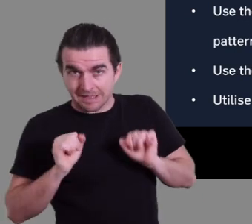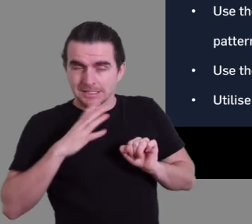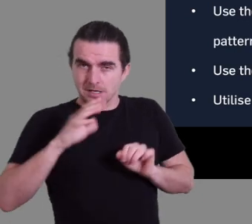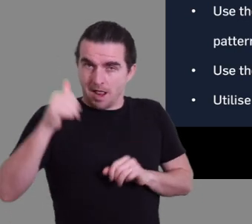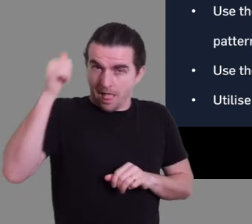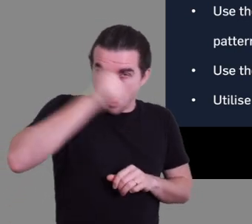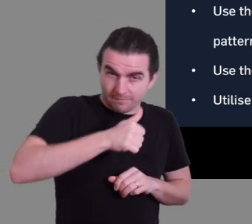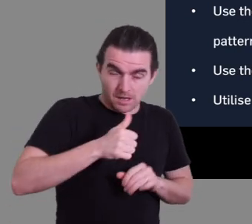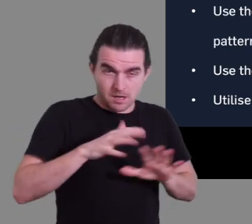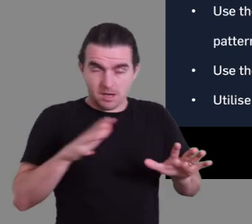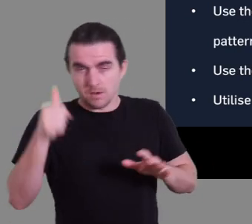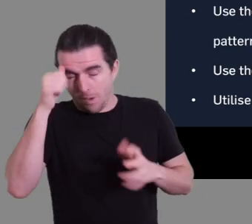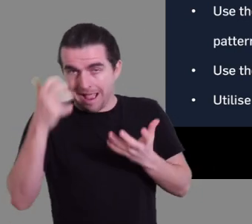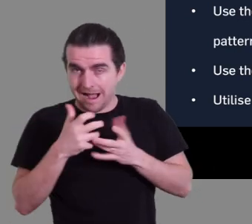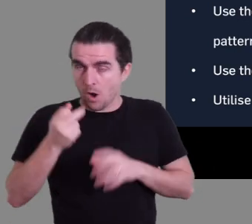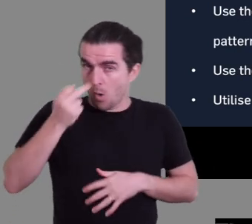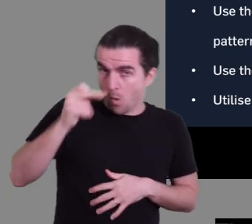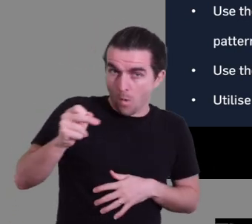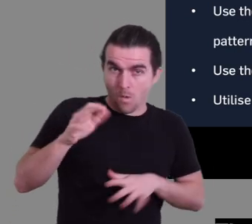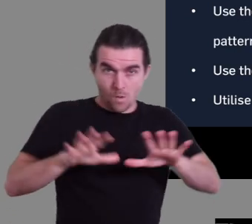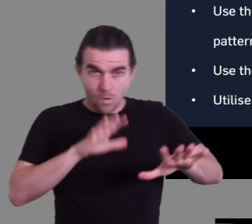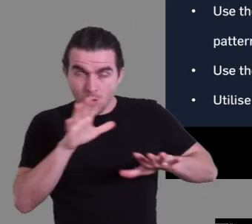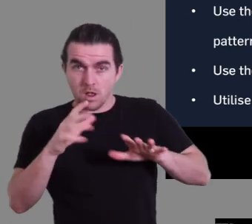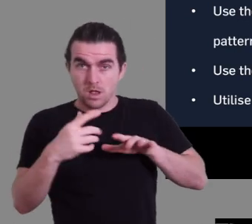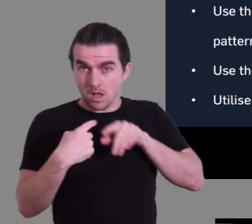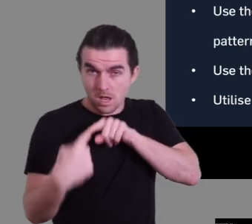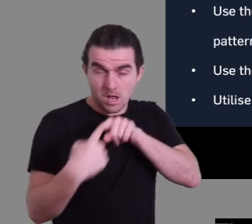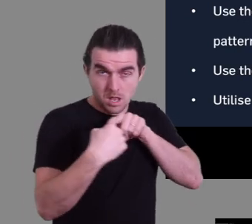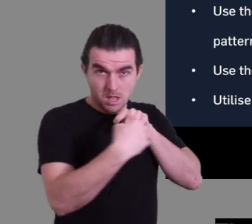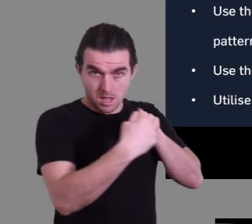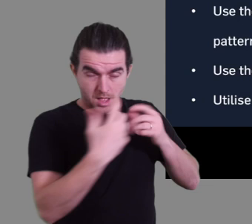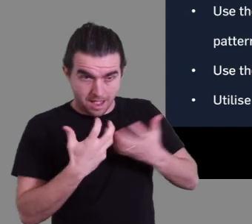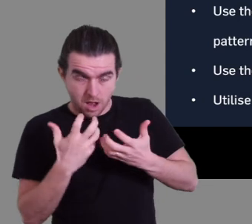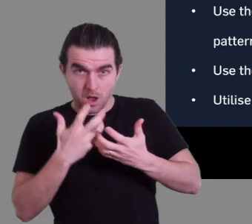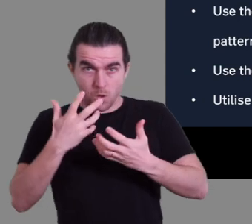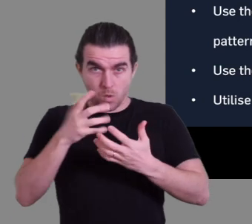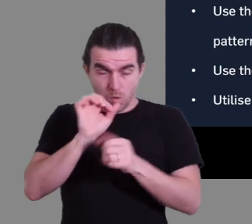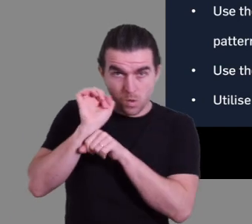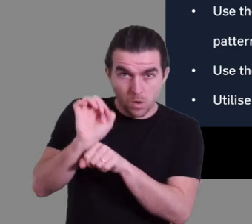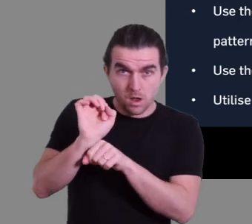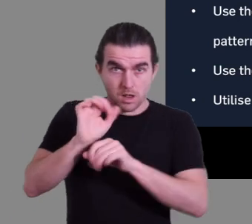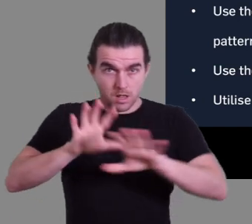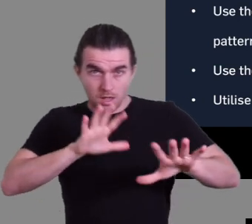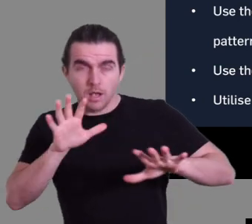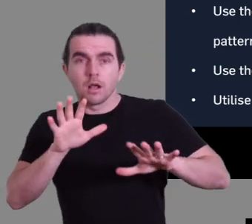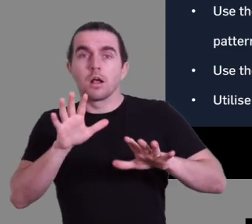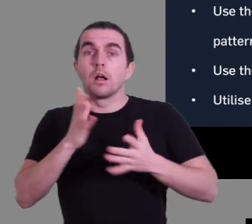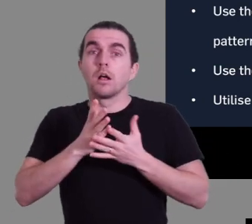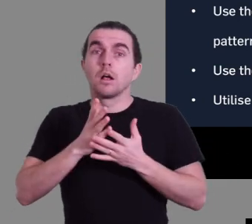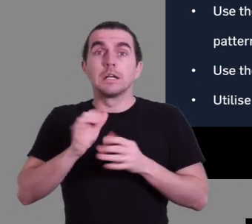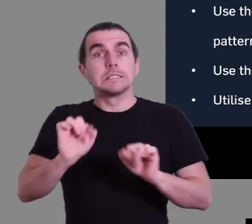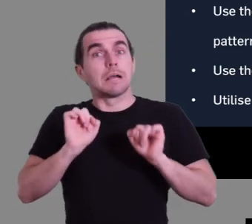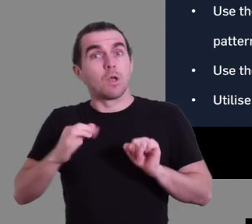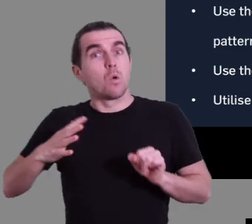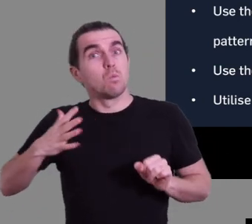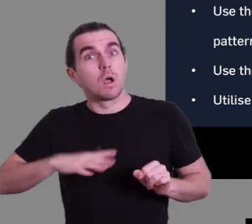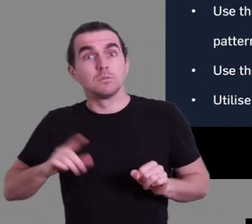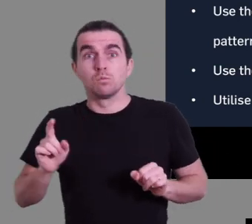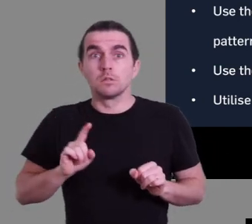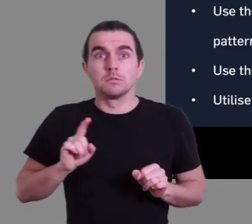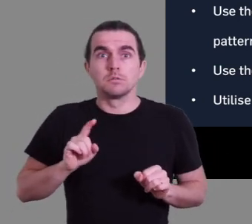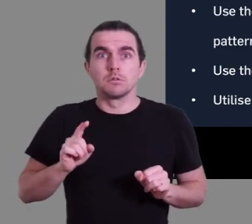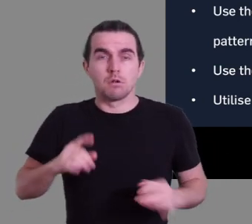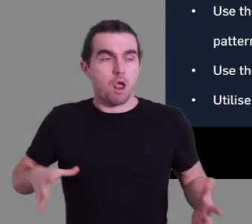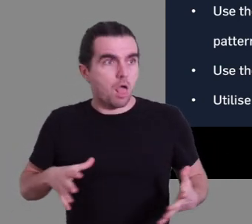very clever. They can use deception. They can be up against you and give you a nudge, and then stand off you, because the last thing the defender really wants